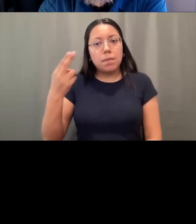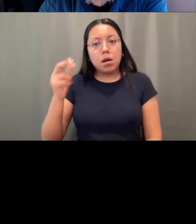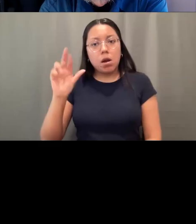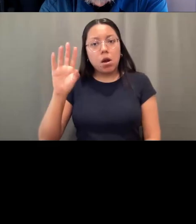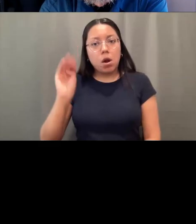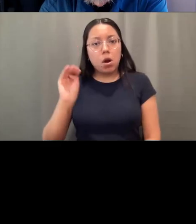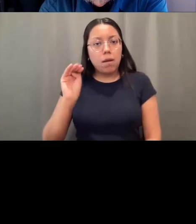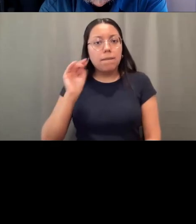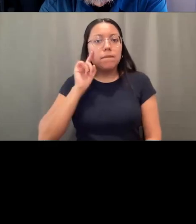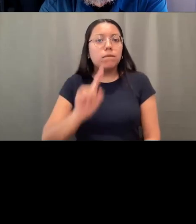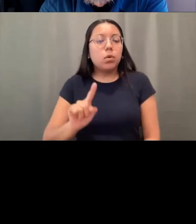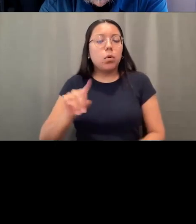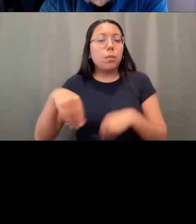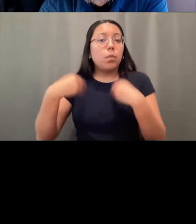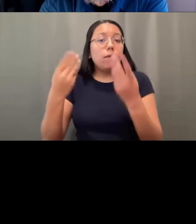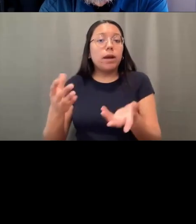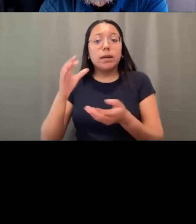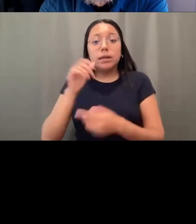for self-harmers. Yeah.